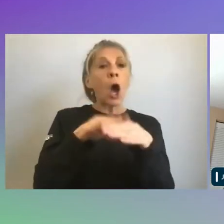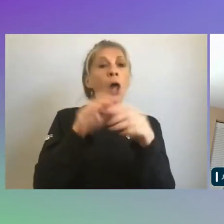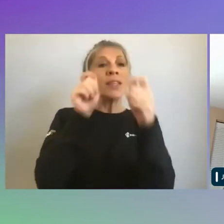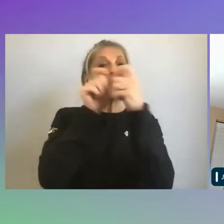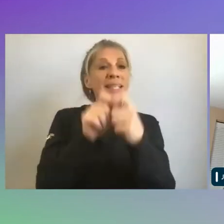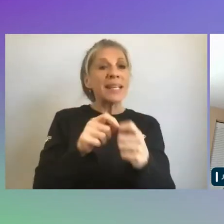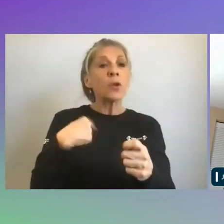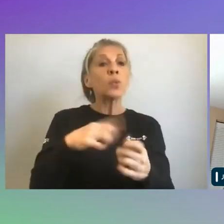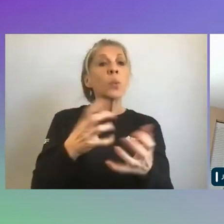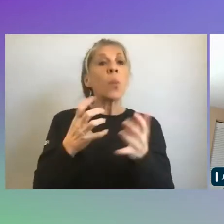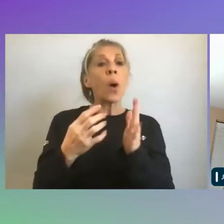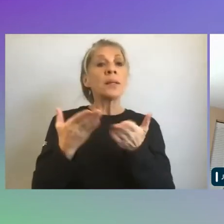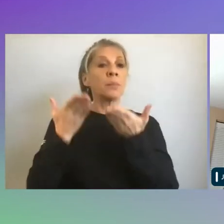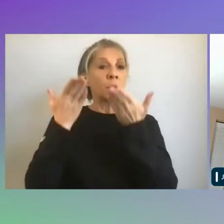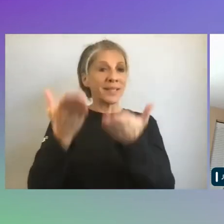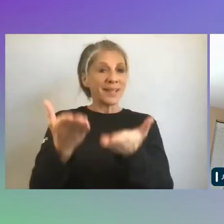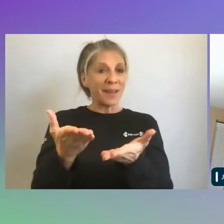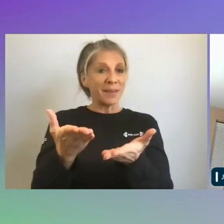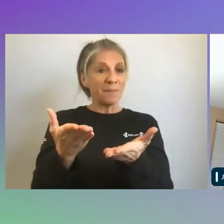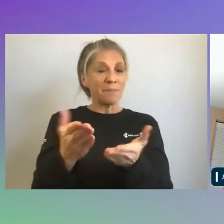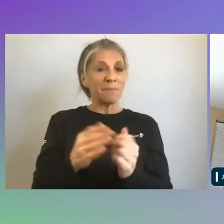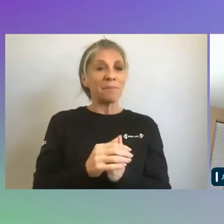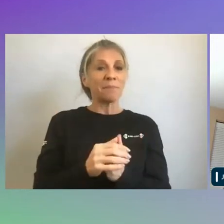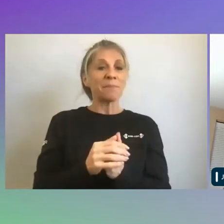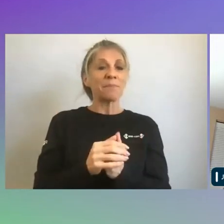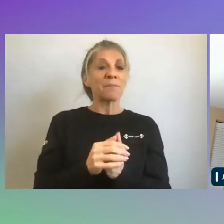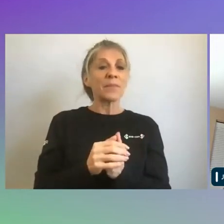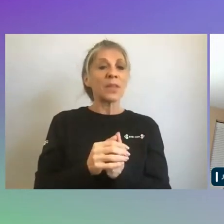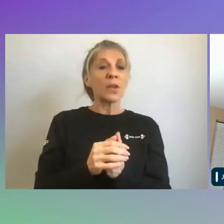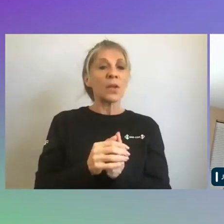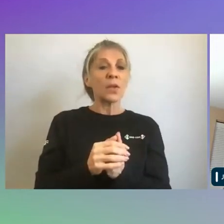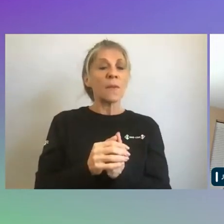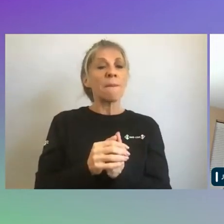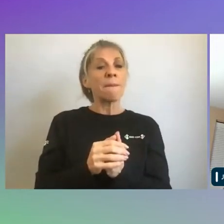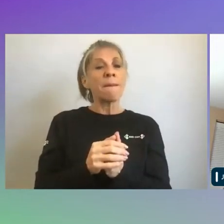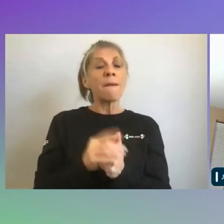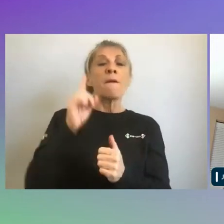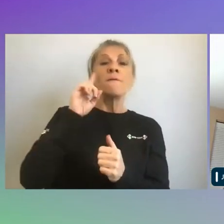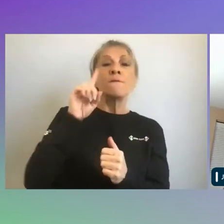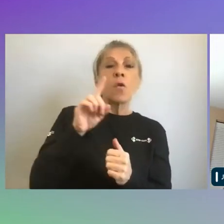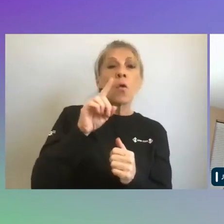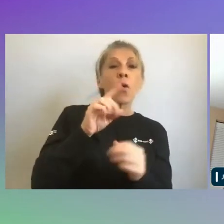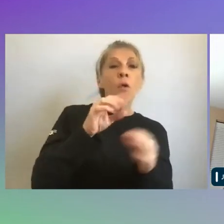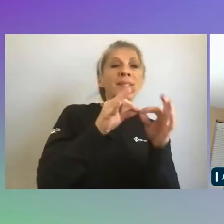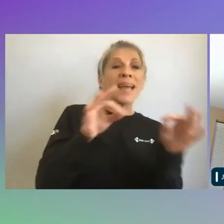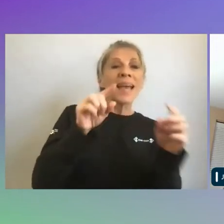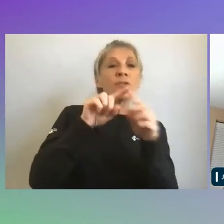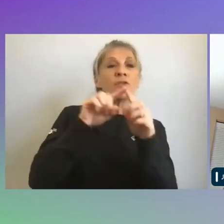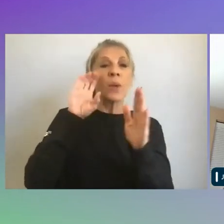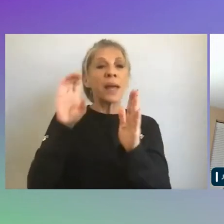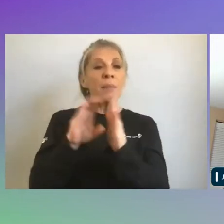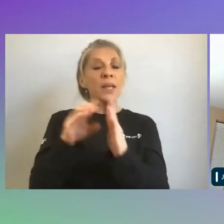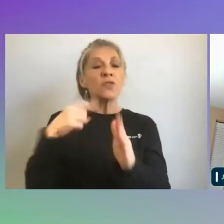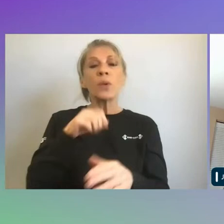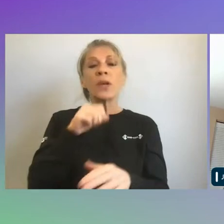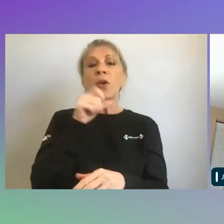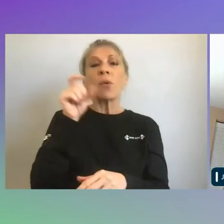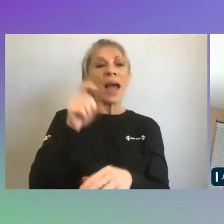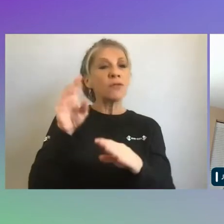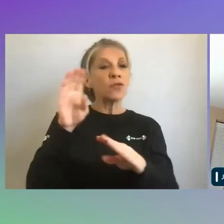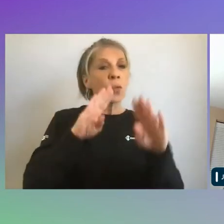present. But so for text to image, I don't think we have to worry about being too